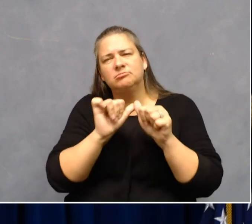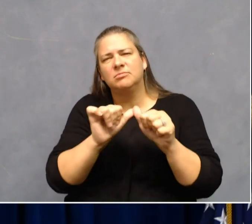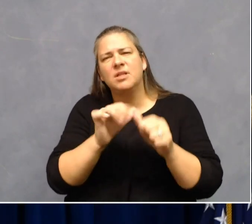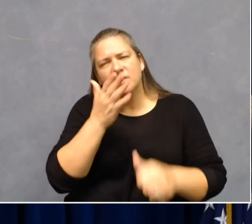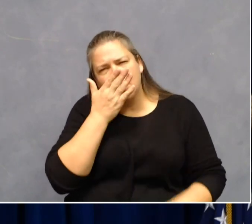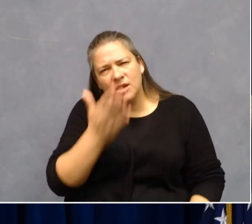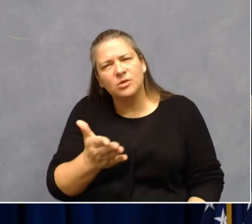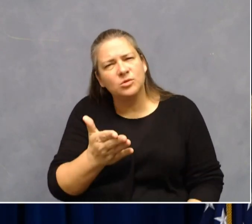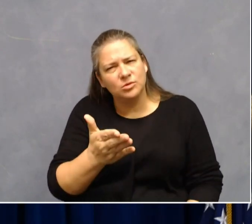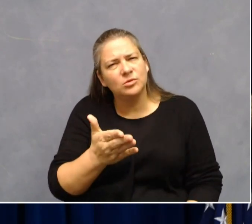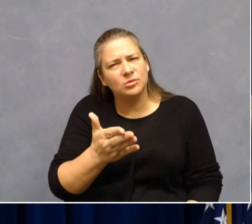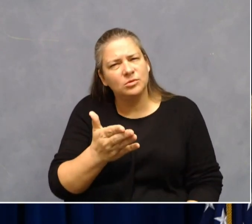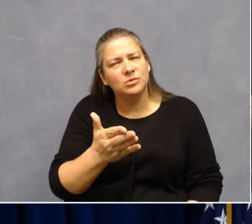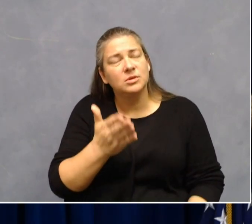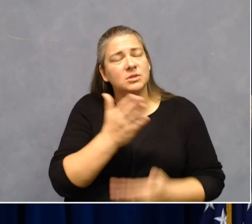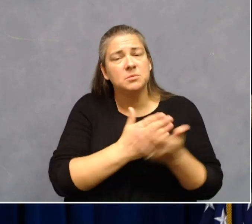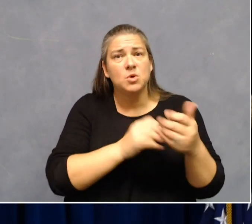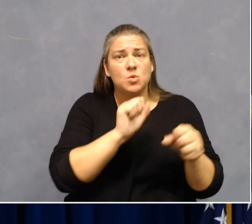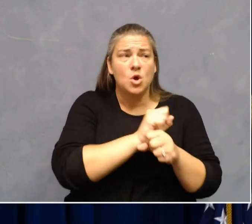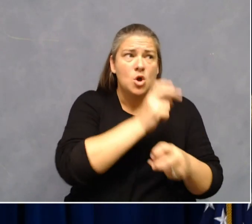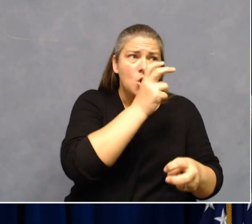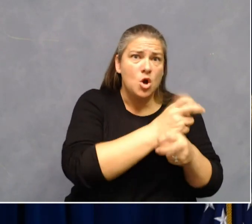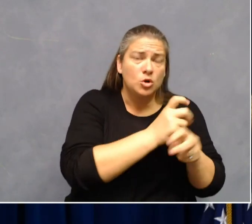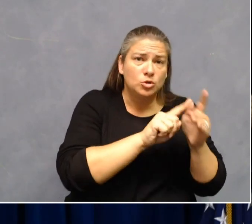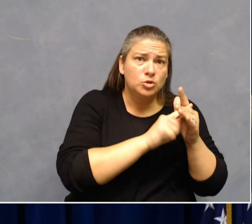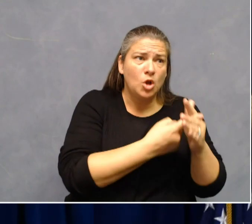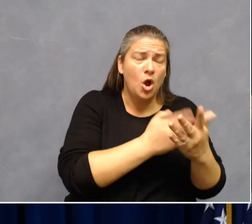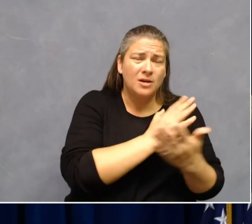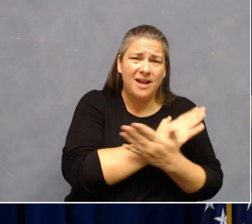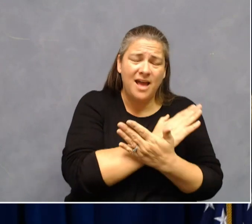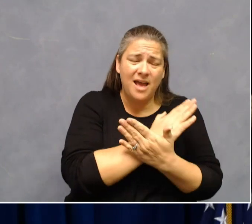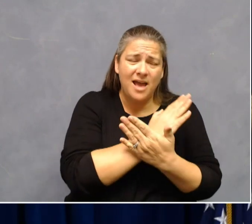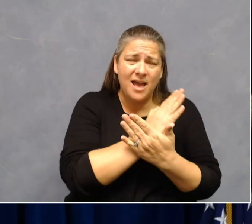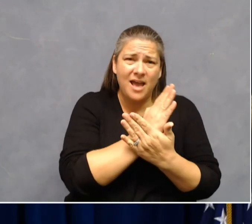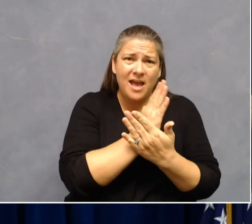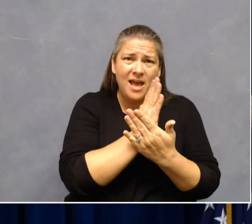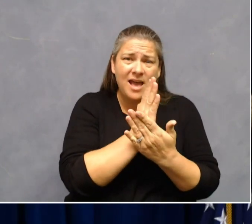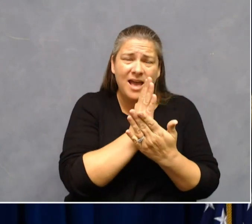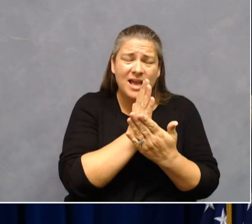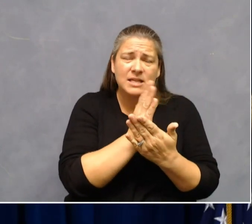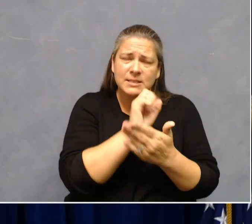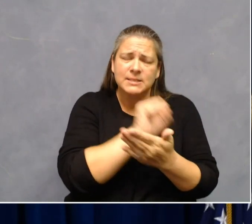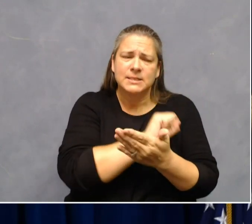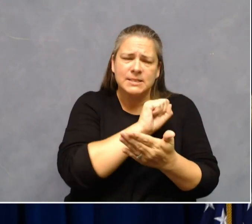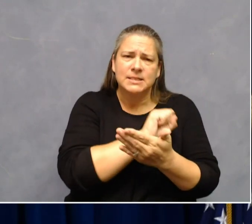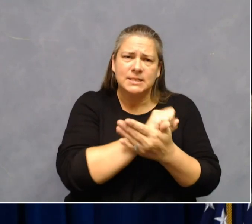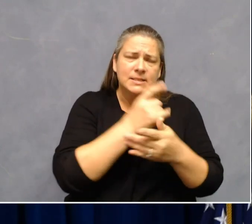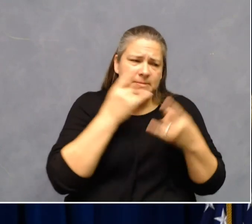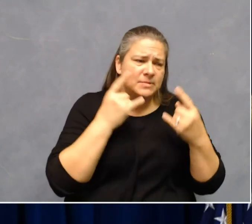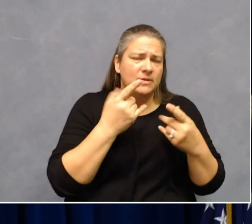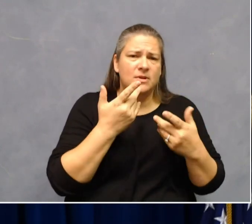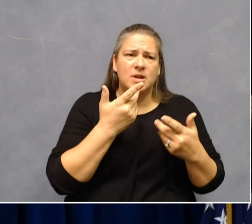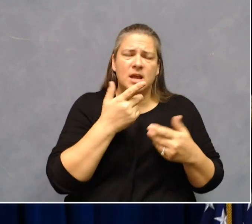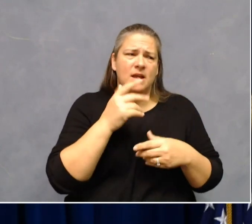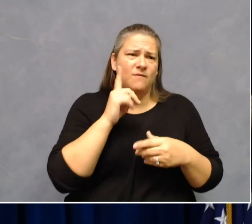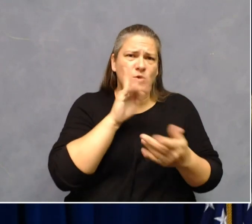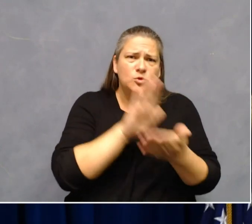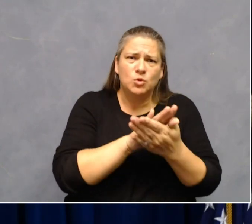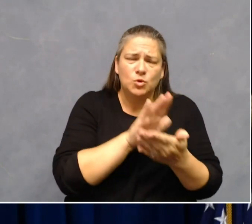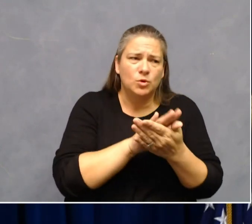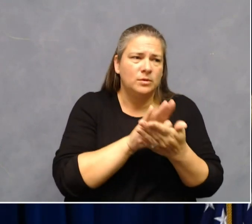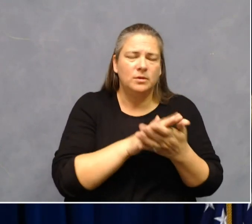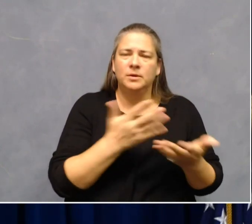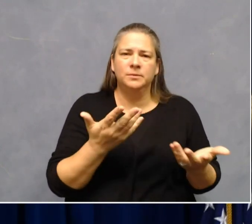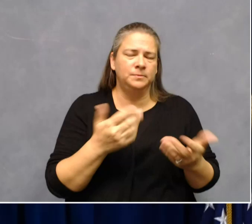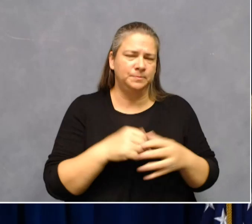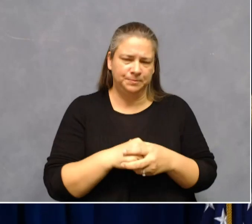worked hard in the beginning, or even through the middle, or maybe even through the traditional beginning of school. And you just had enough of them.